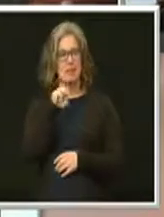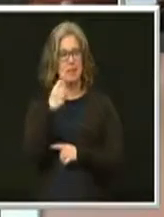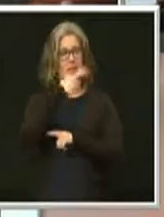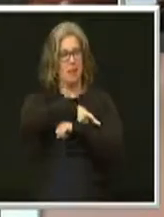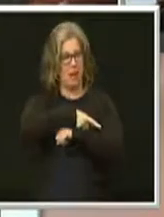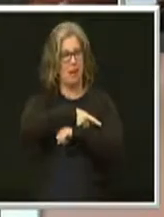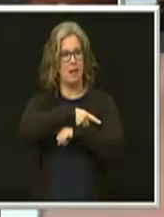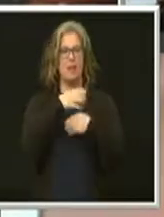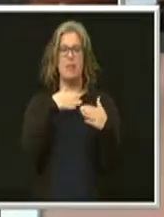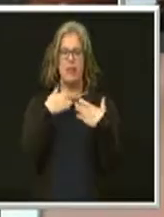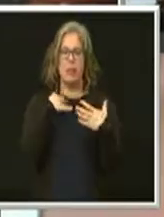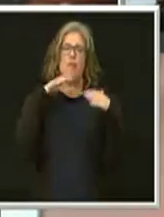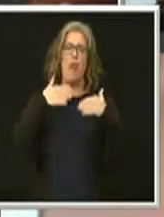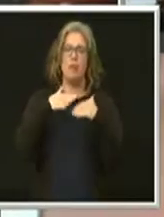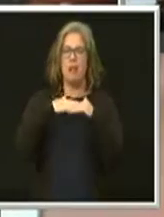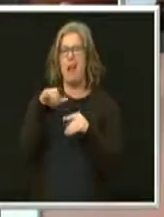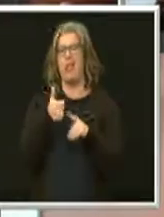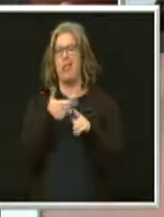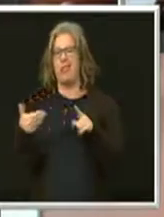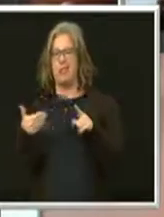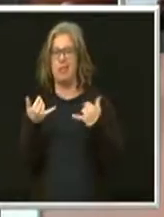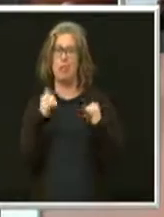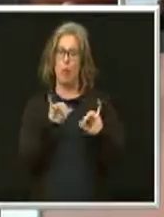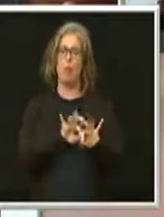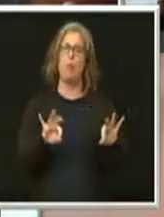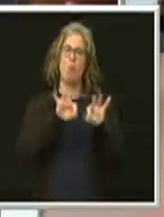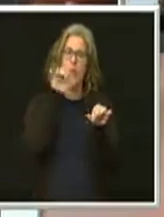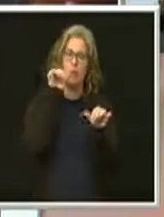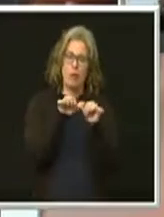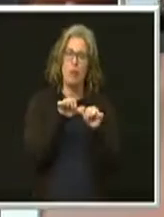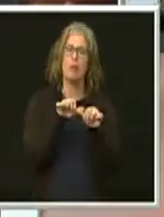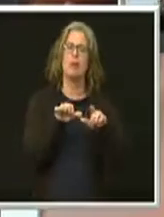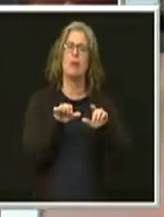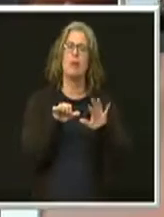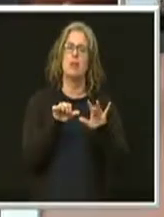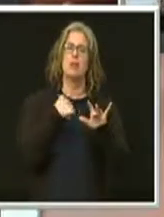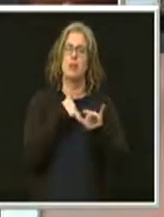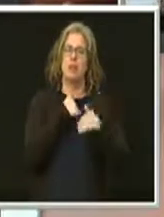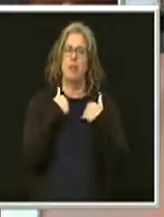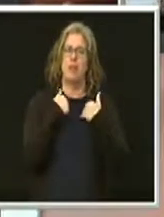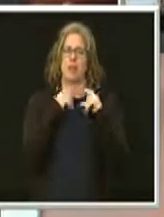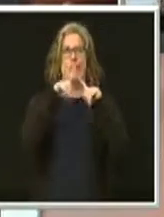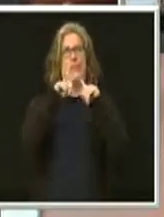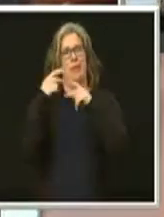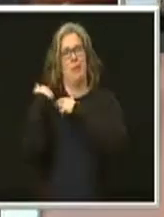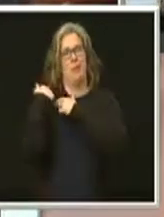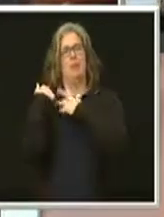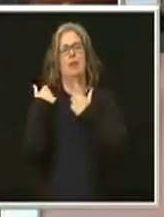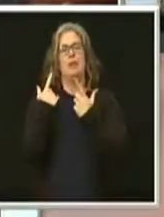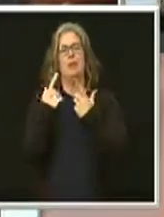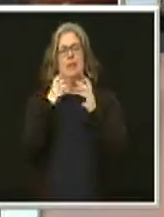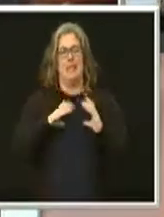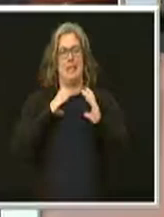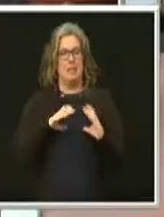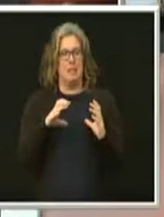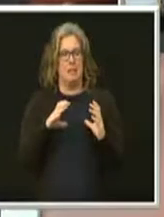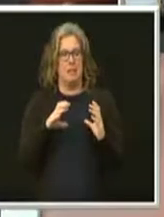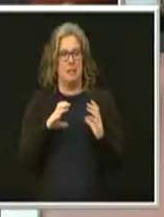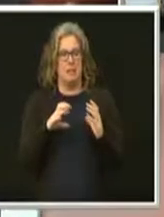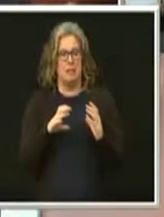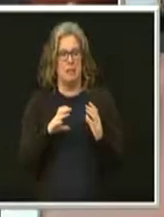and even though we're focusing on other things, it's still important to remember that we've got all kinds of responsibilities as citizens,